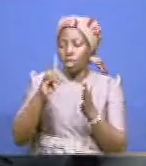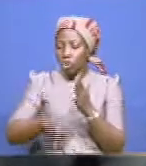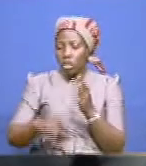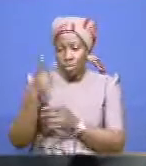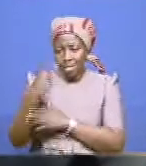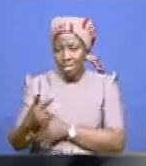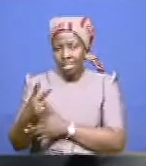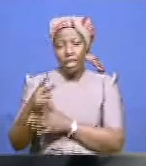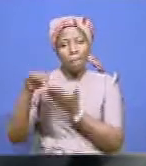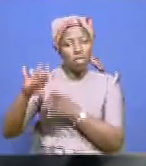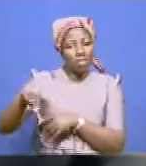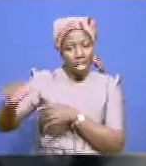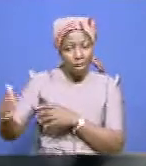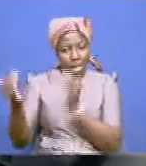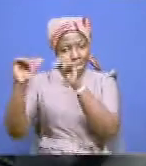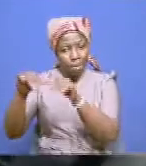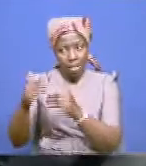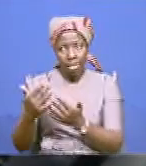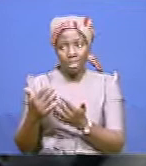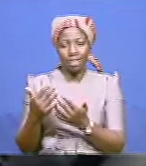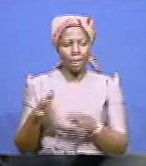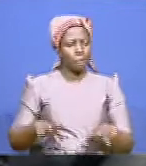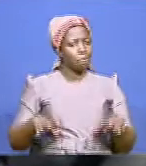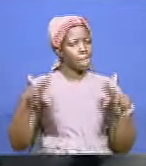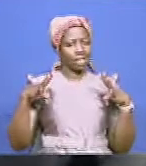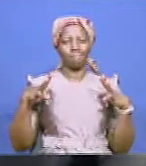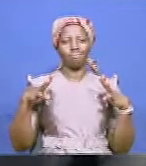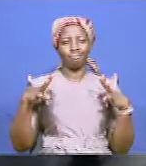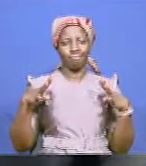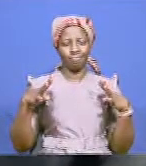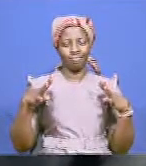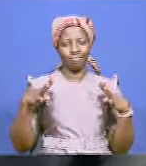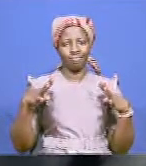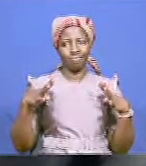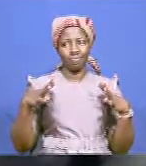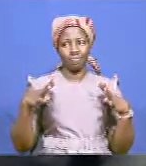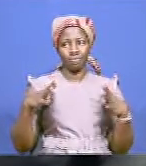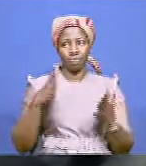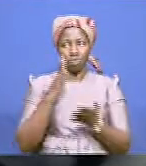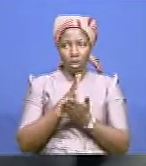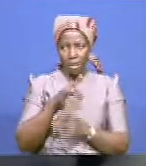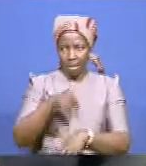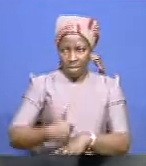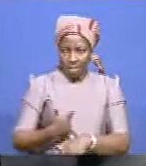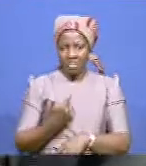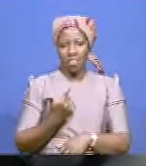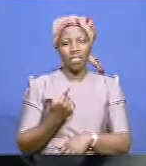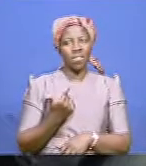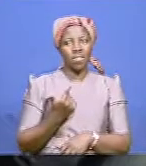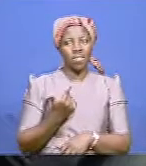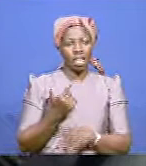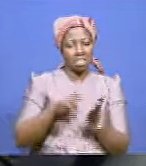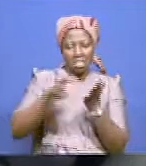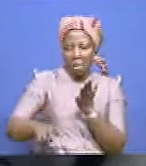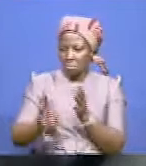that time because I was working there, is a ego. That I will not cede ground, and I will not release a cent, and I will not step down for